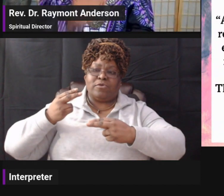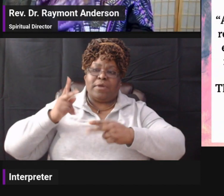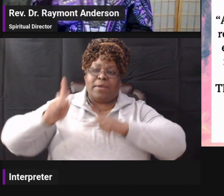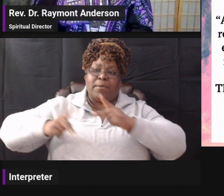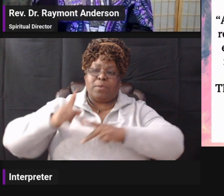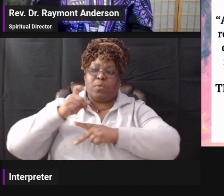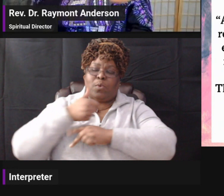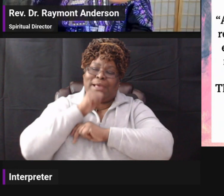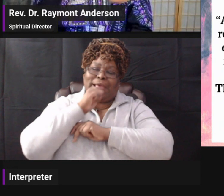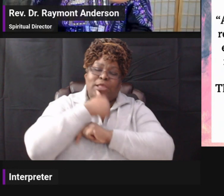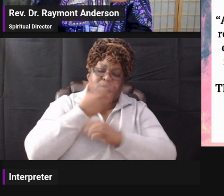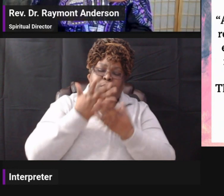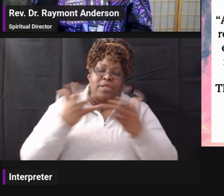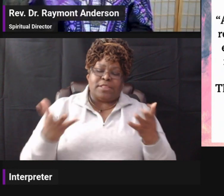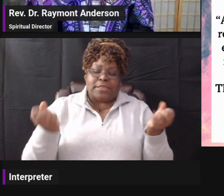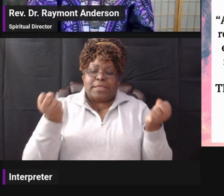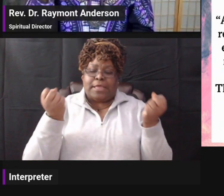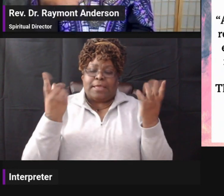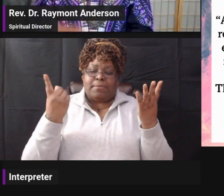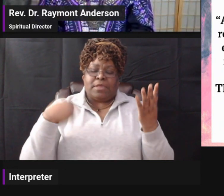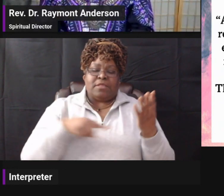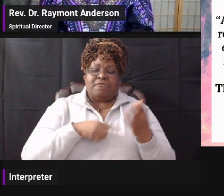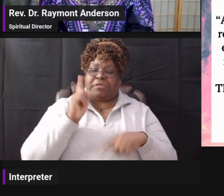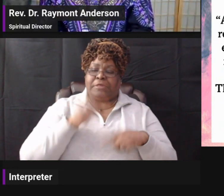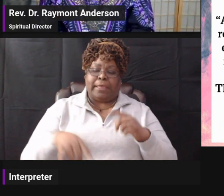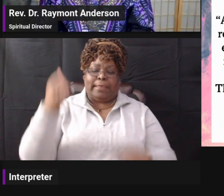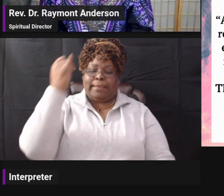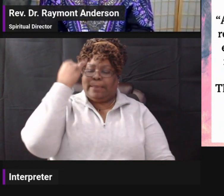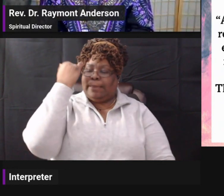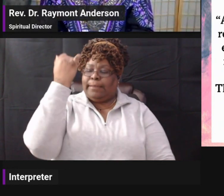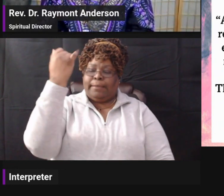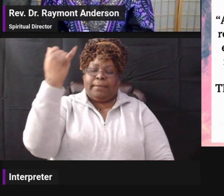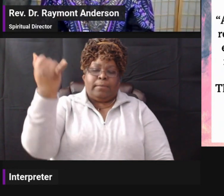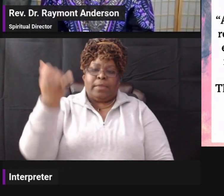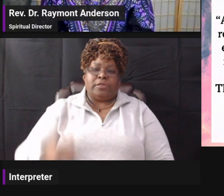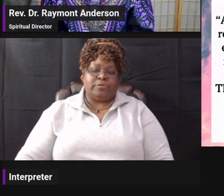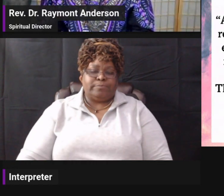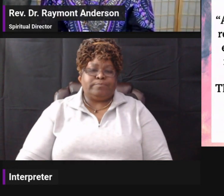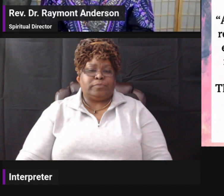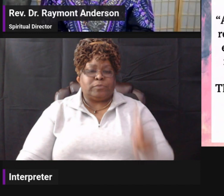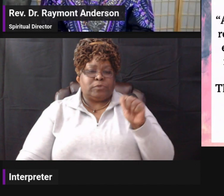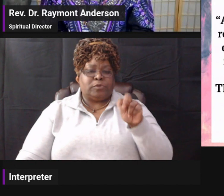of those who have endured things that many of us can't even imagine.